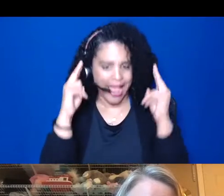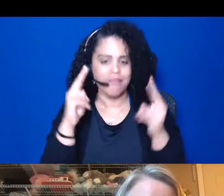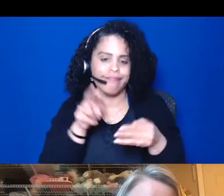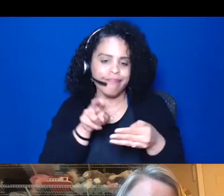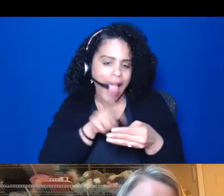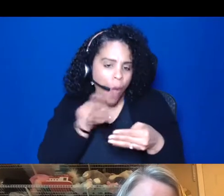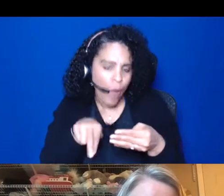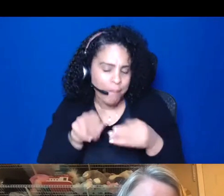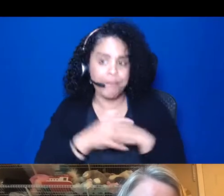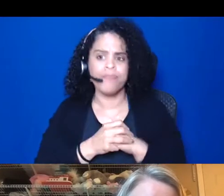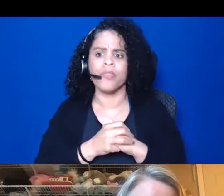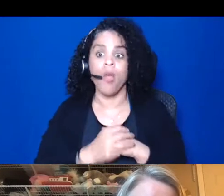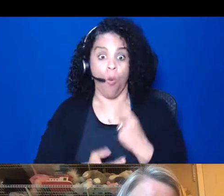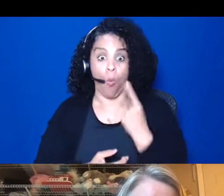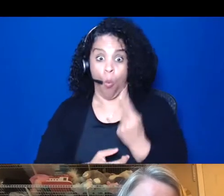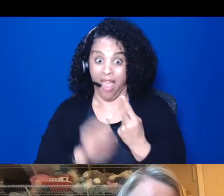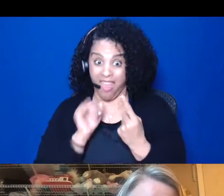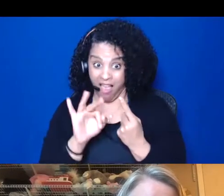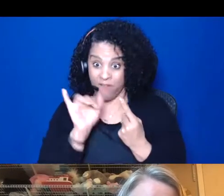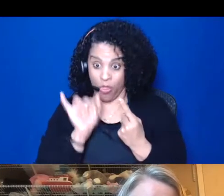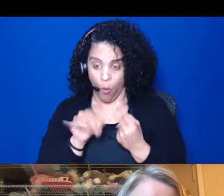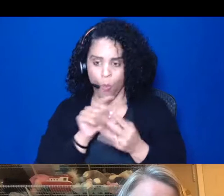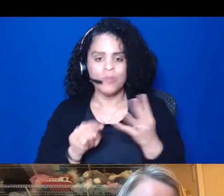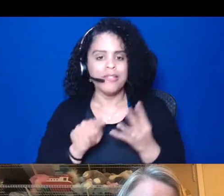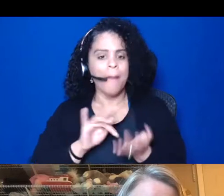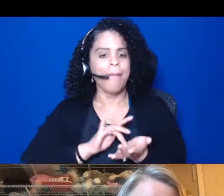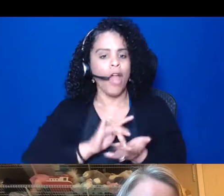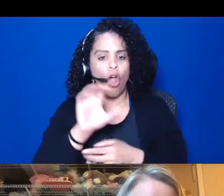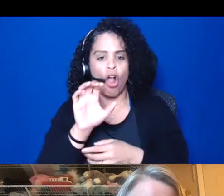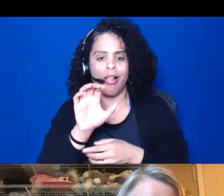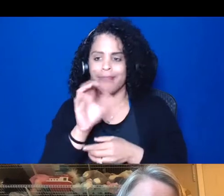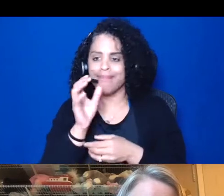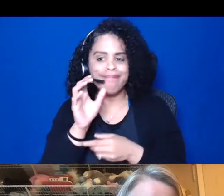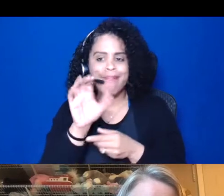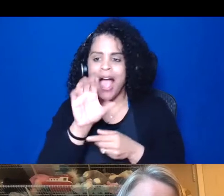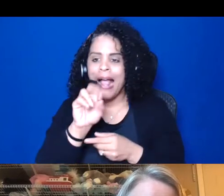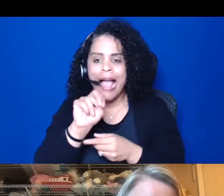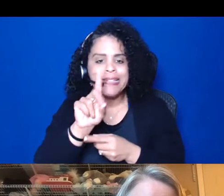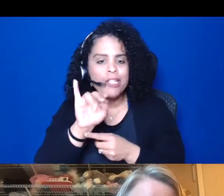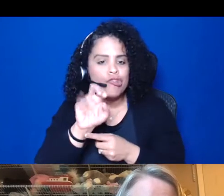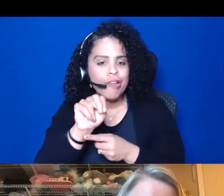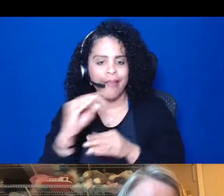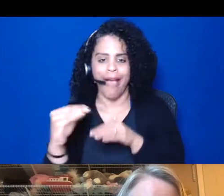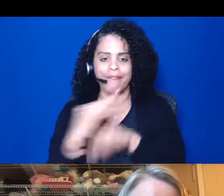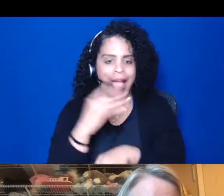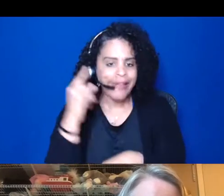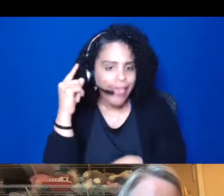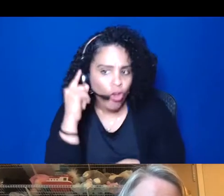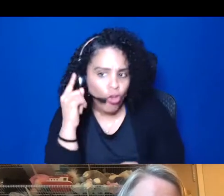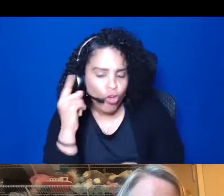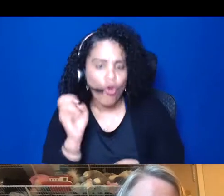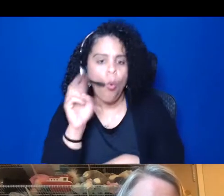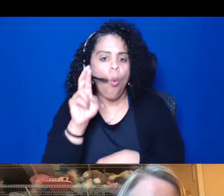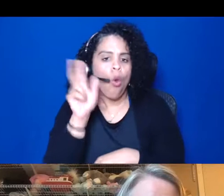outcomes. One of those is medical conditions that affect the ears or affect the